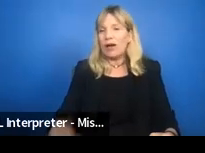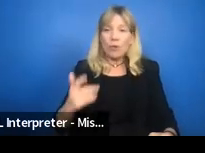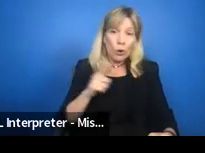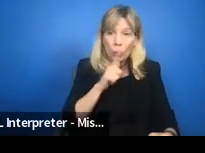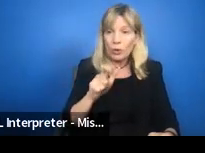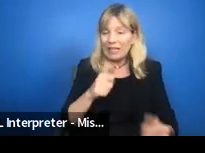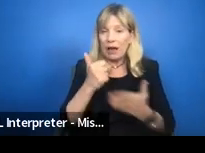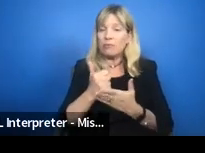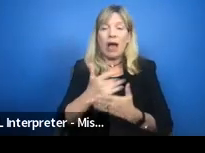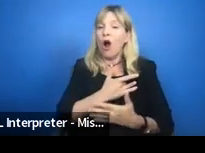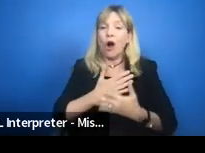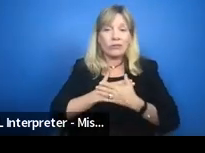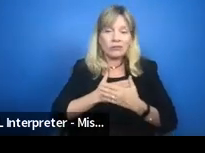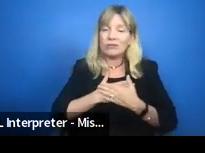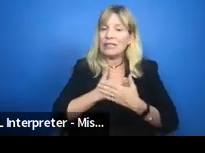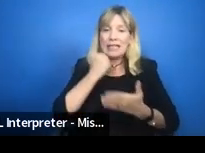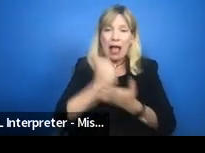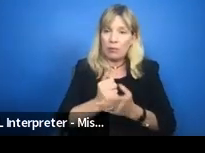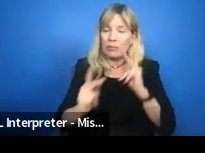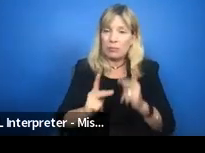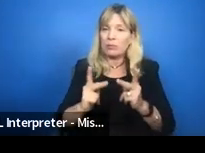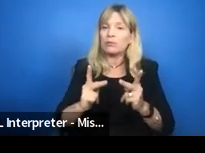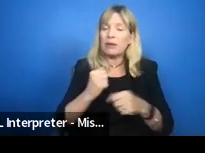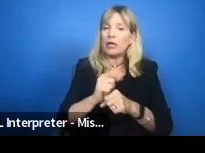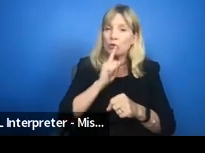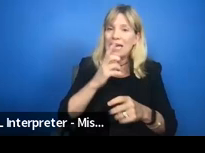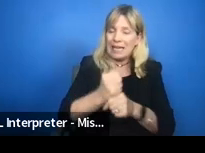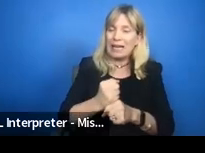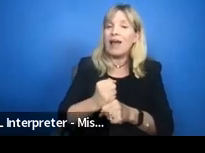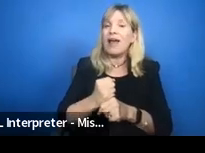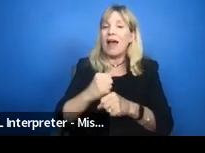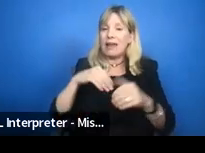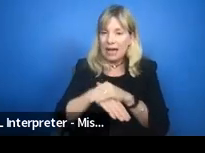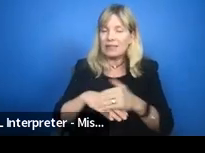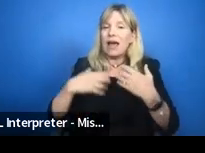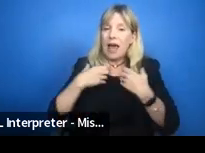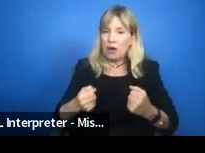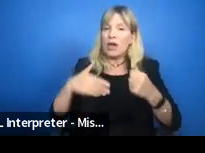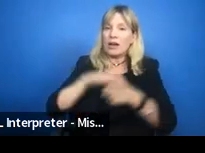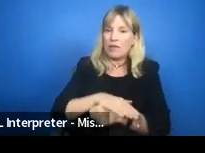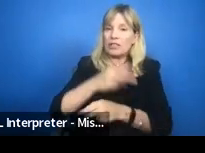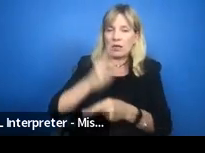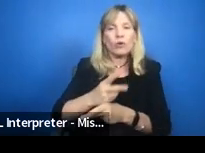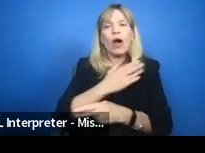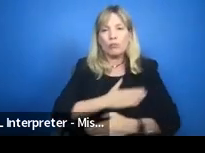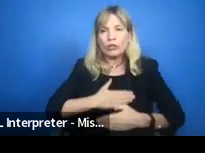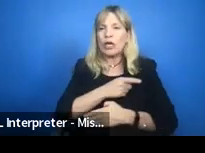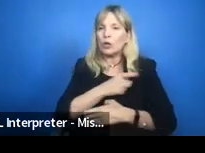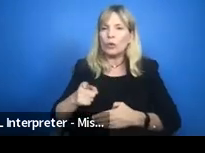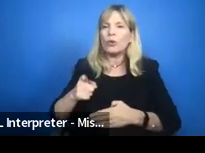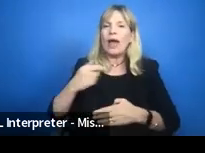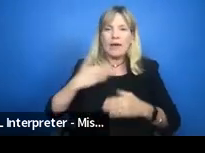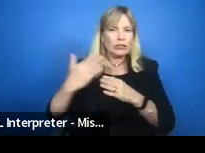helping people get and access health coverage and care. So I just really appreciate you all kind of having that